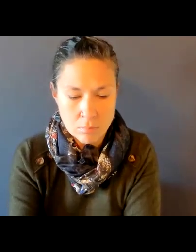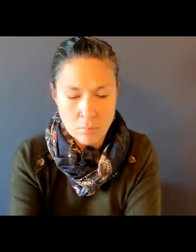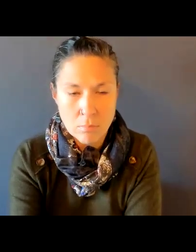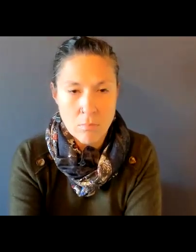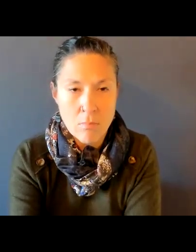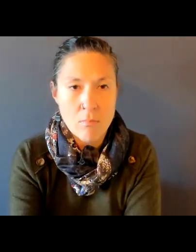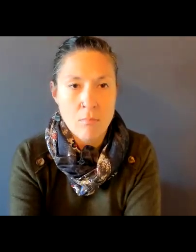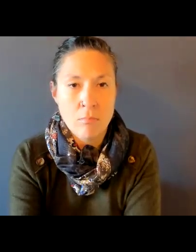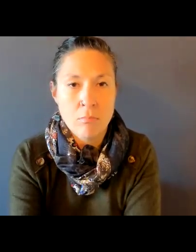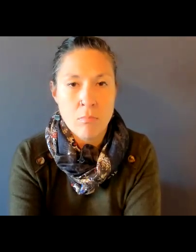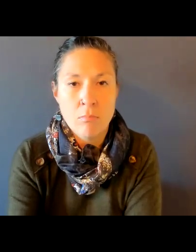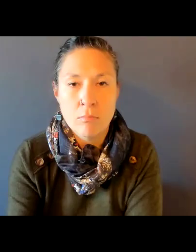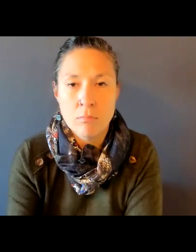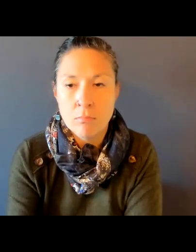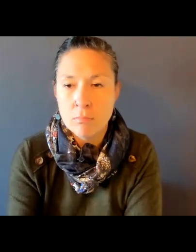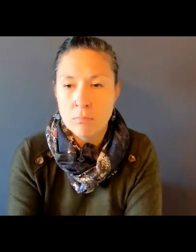Yep.